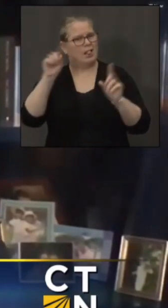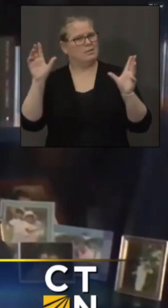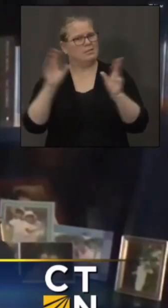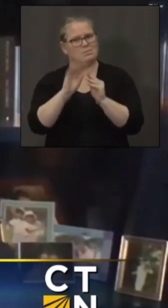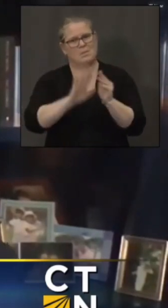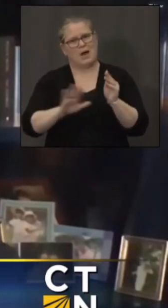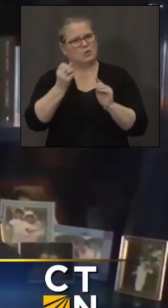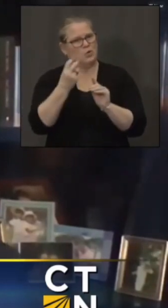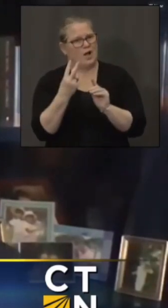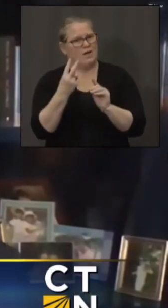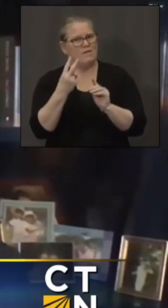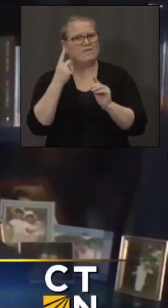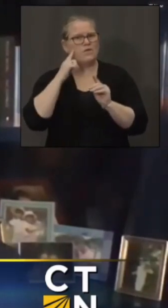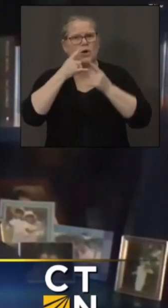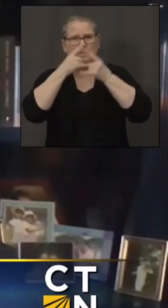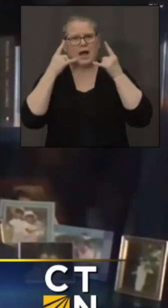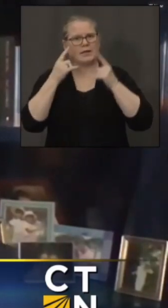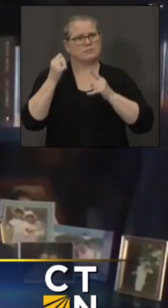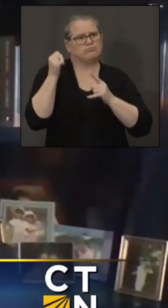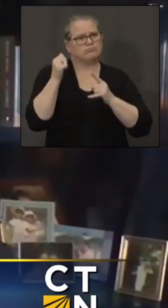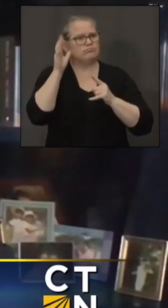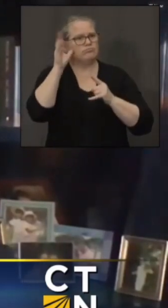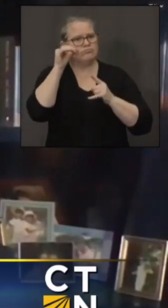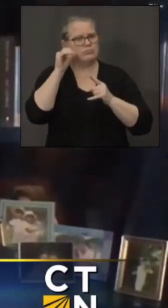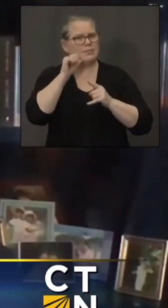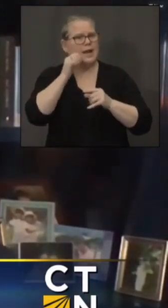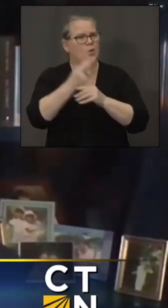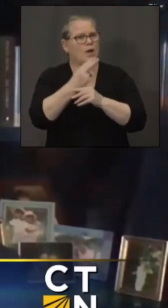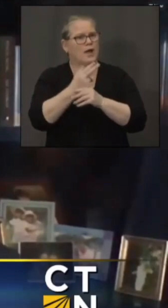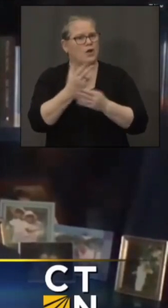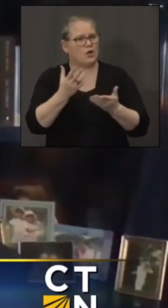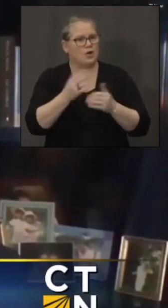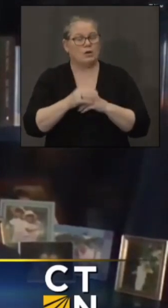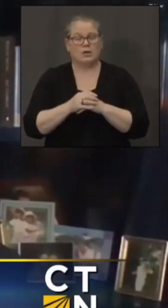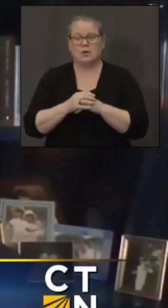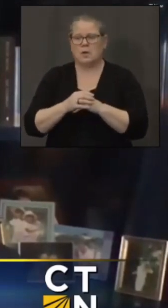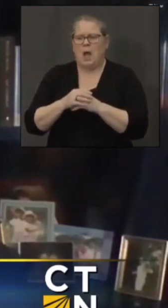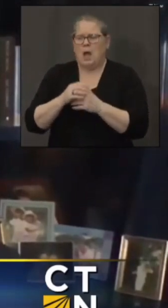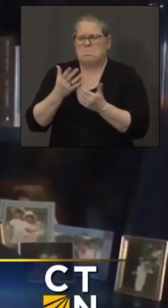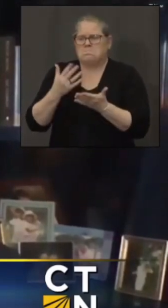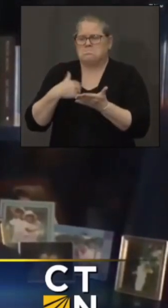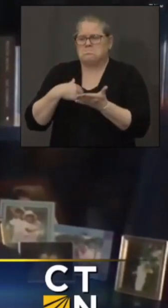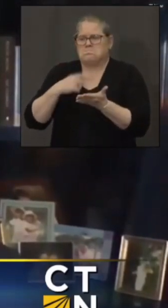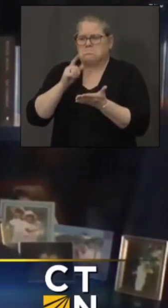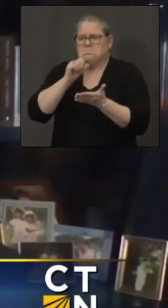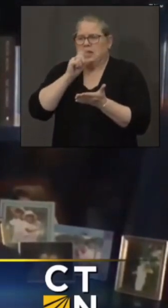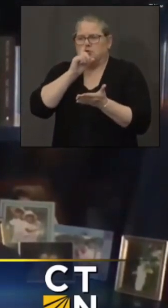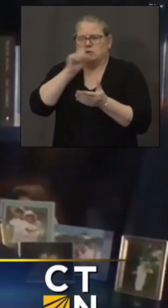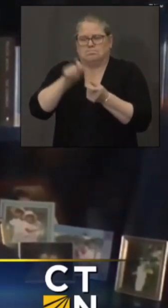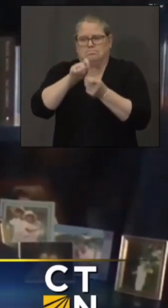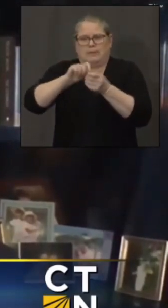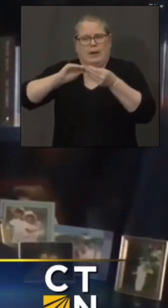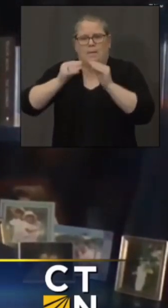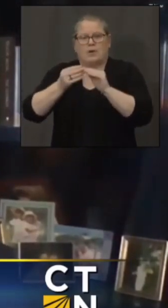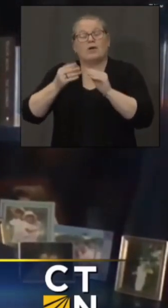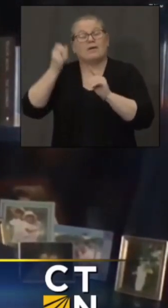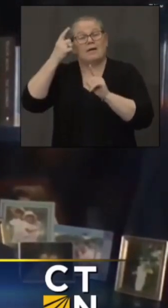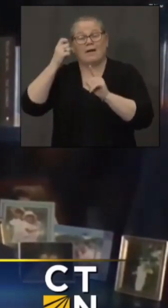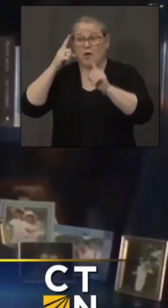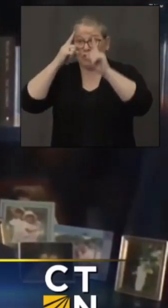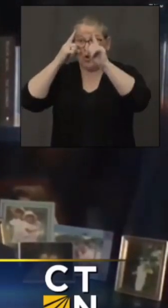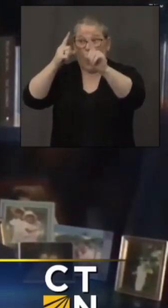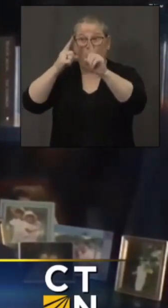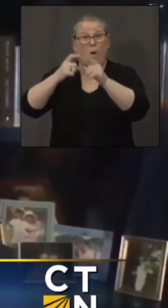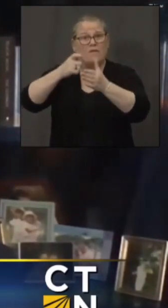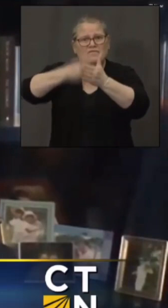show we're now out there handing out a lot of fines. We're really out there sending a signal loud and clear that you should be wearing